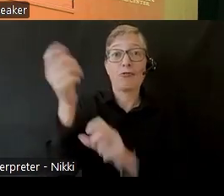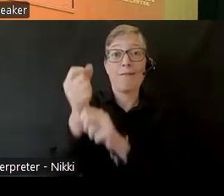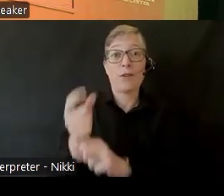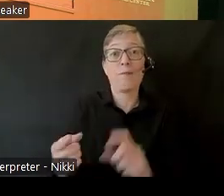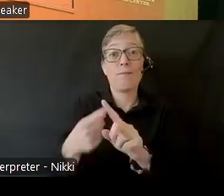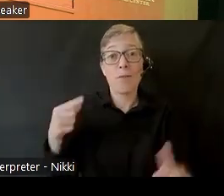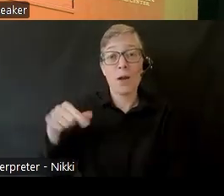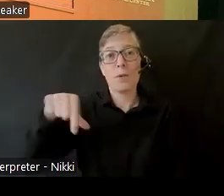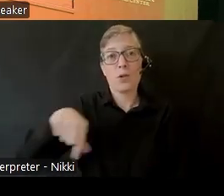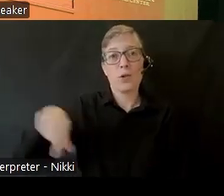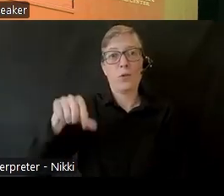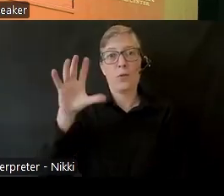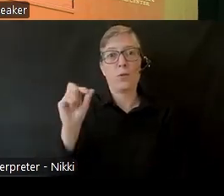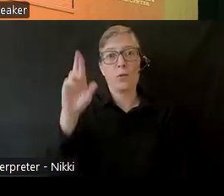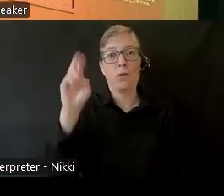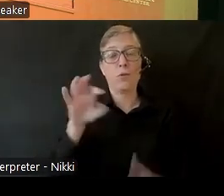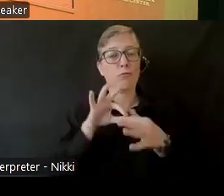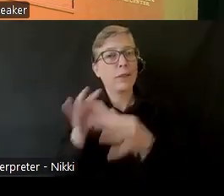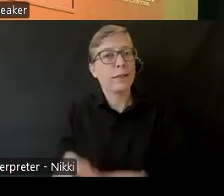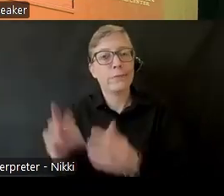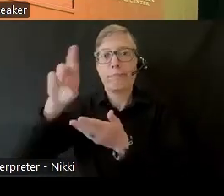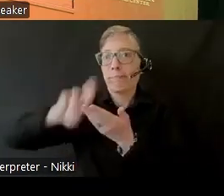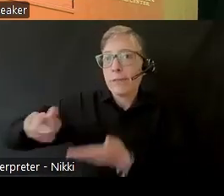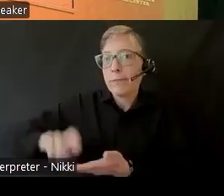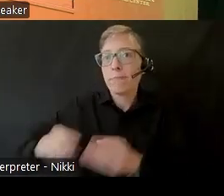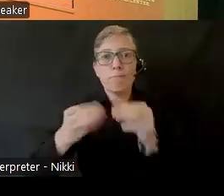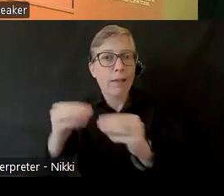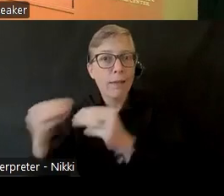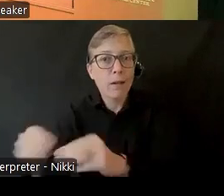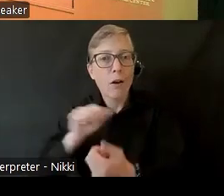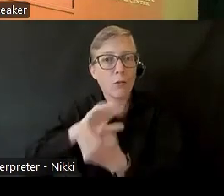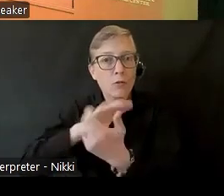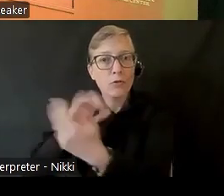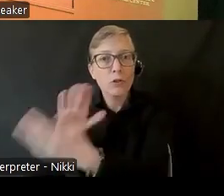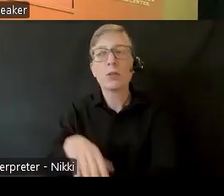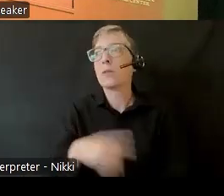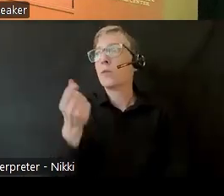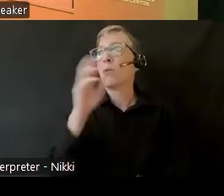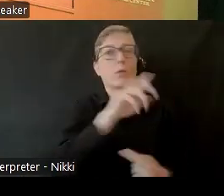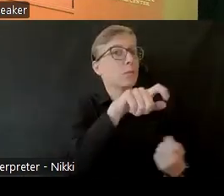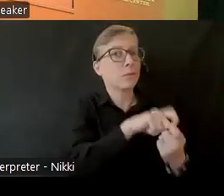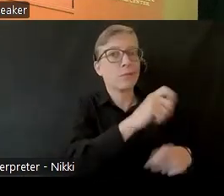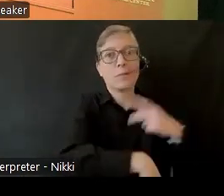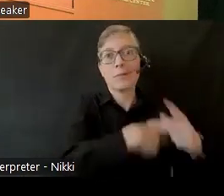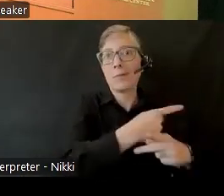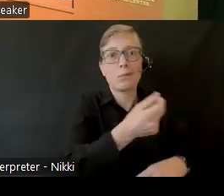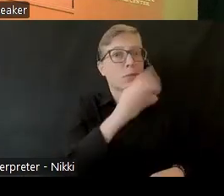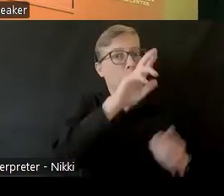of research methodology or how to do a certain kind of work that maybe people haven't heard about that